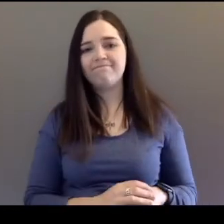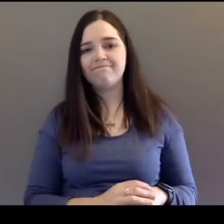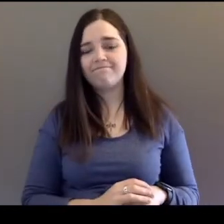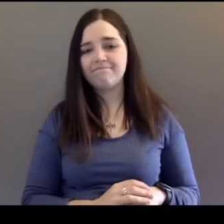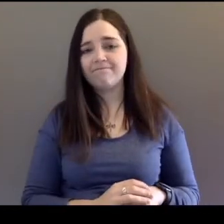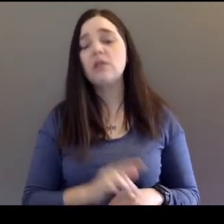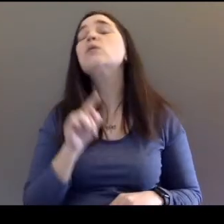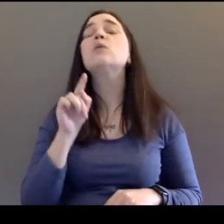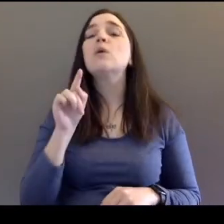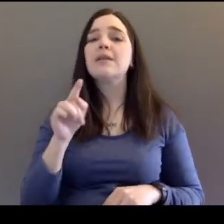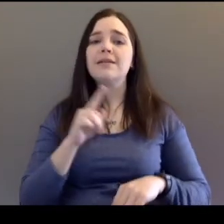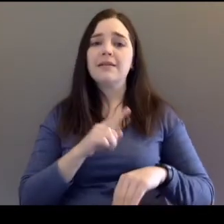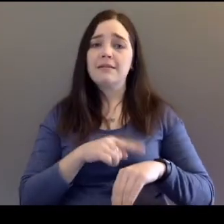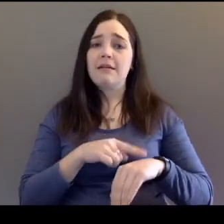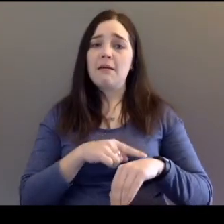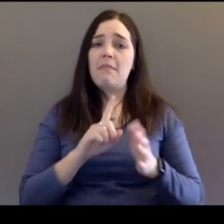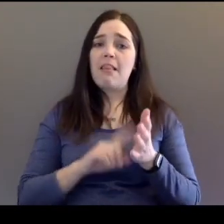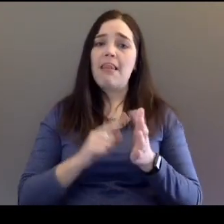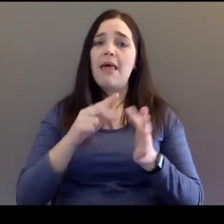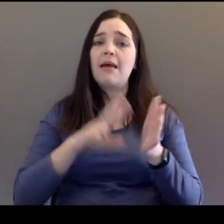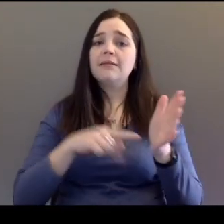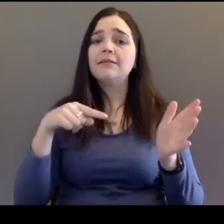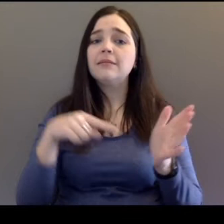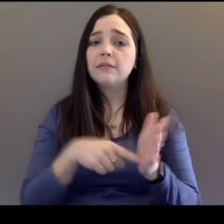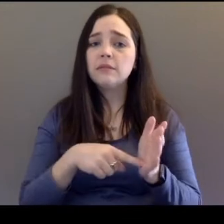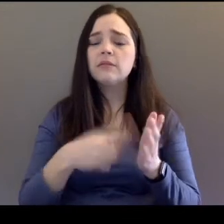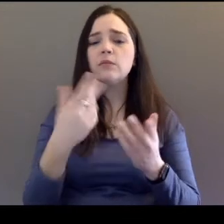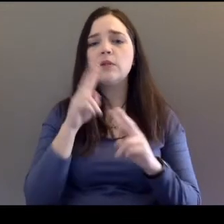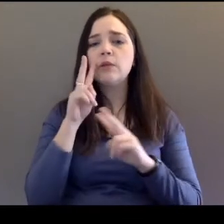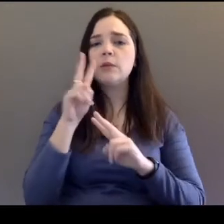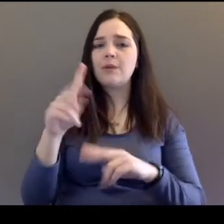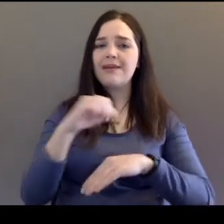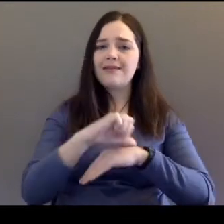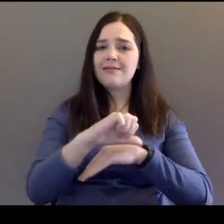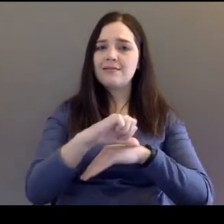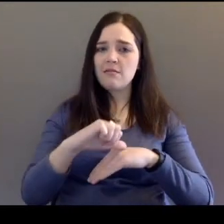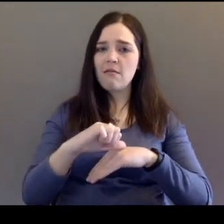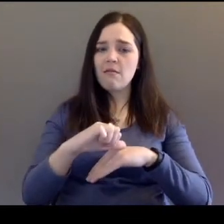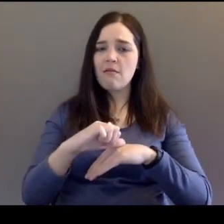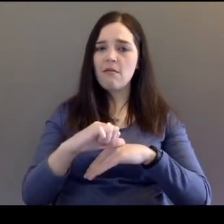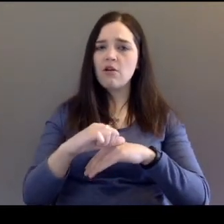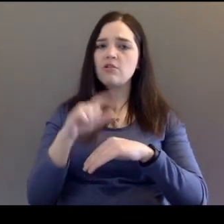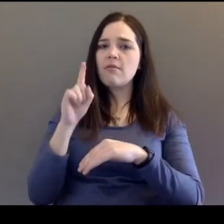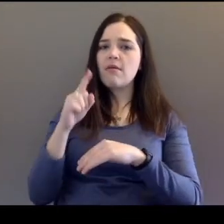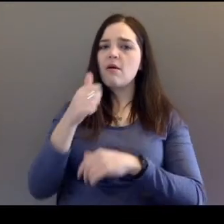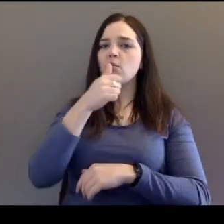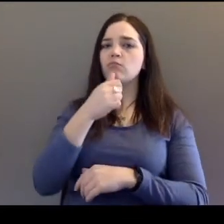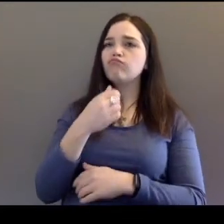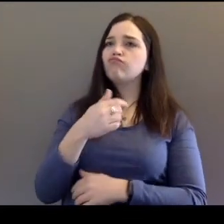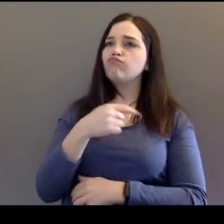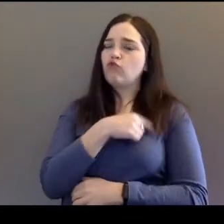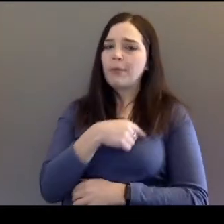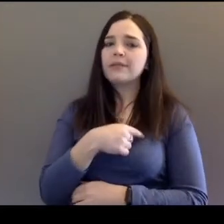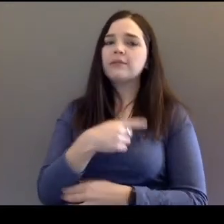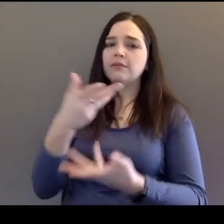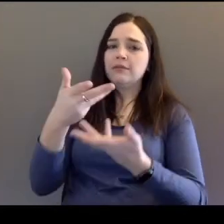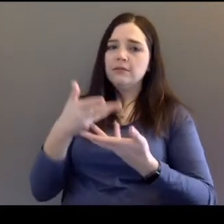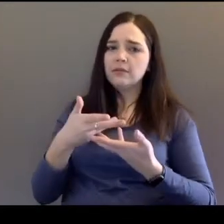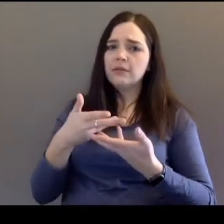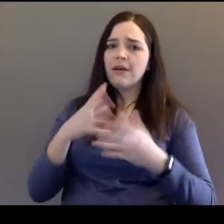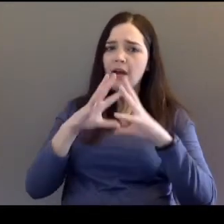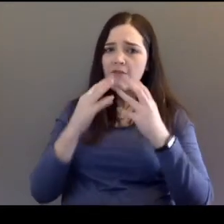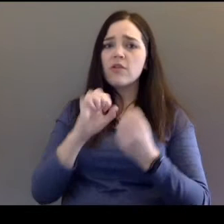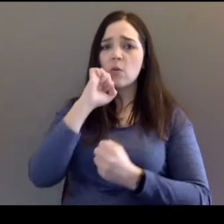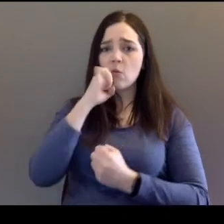And in these days of Lent, Lord, we look to Easter, to that promise that you've given us that everything will